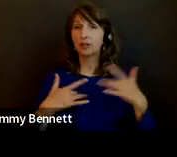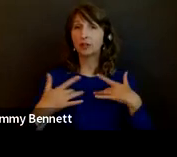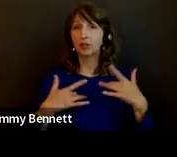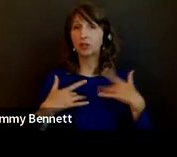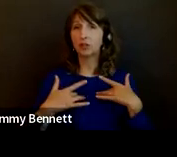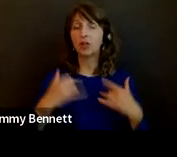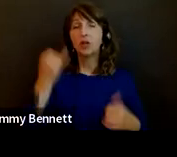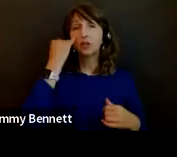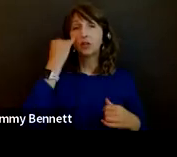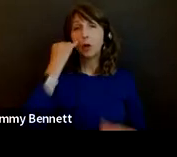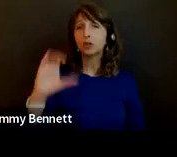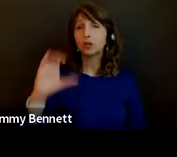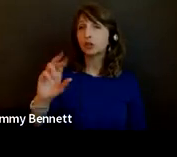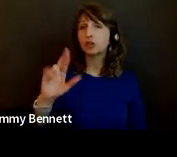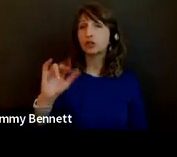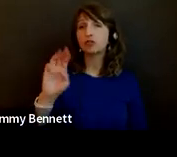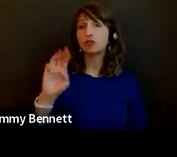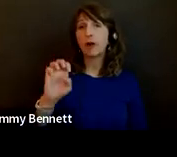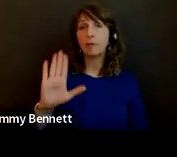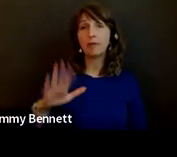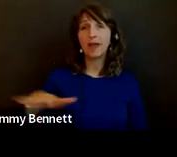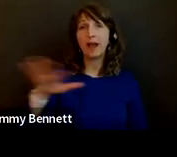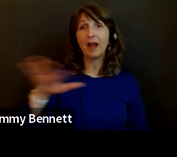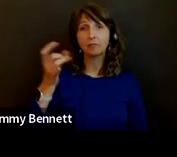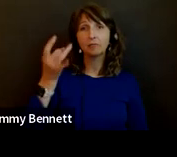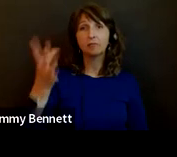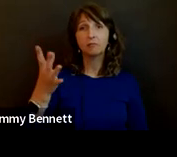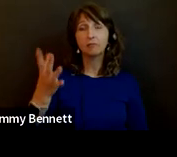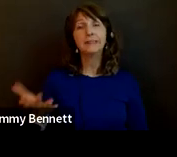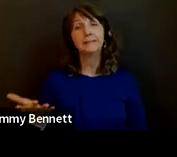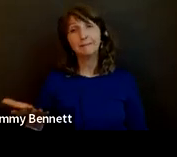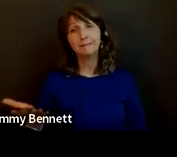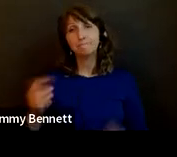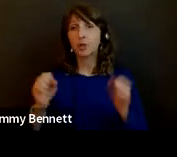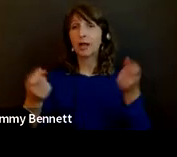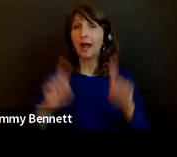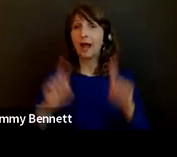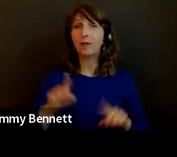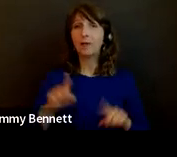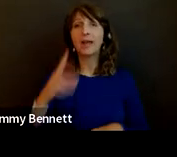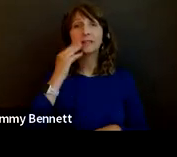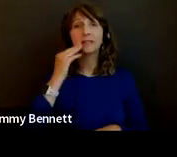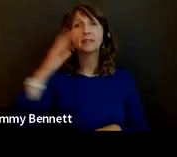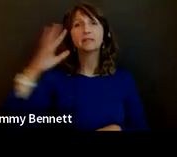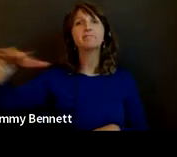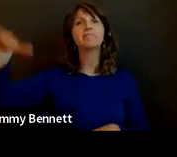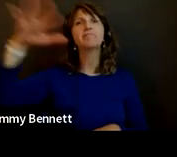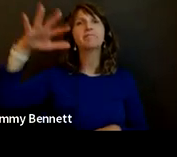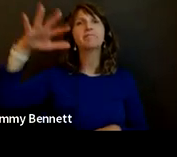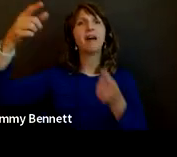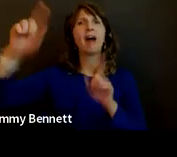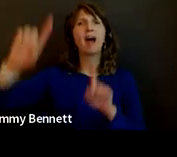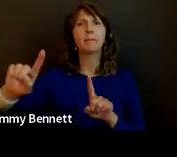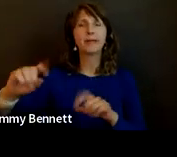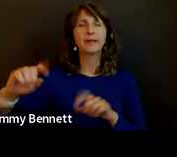are more likely to experience difficulty from neighborhood incidents as opposed to other things. So these are things that we do have to